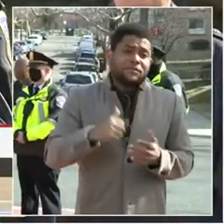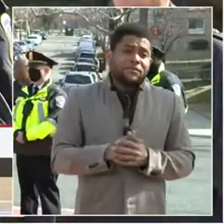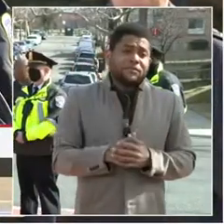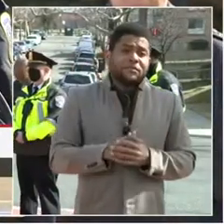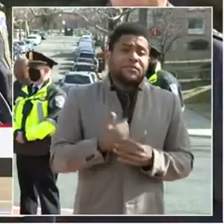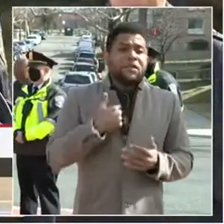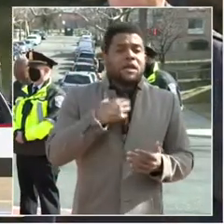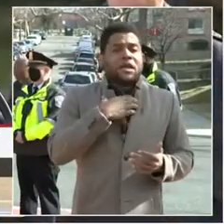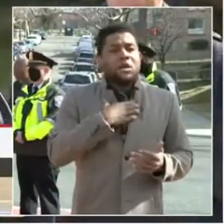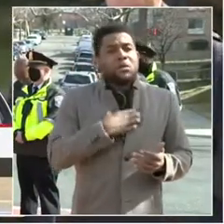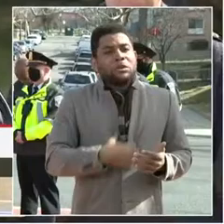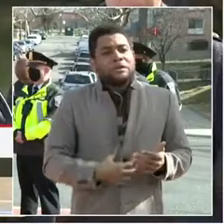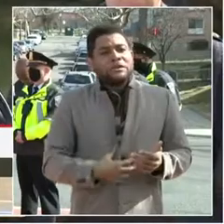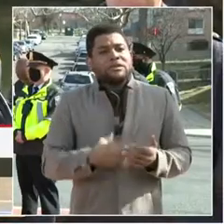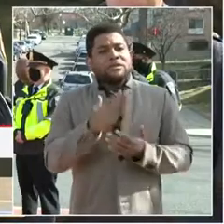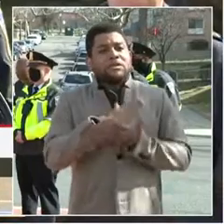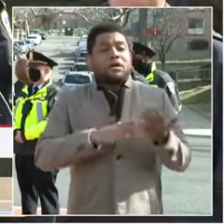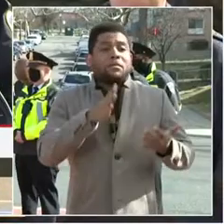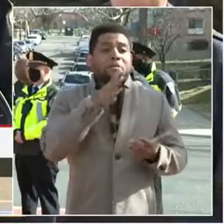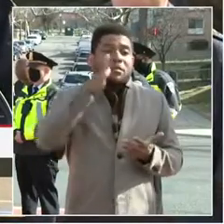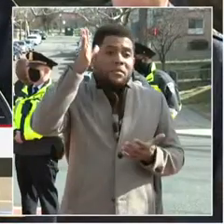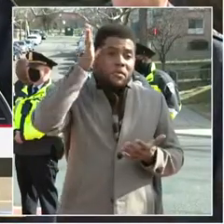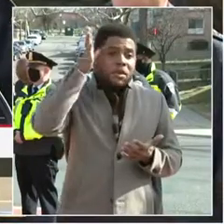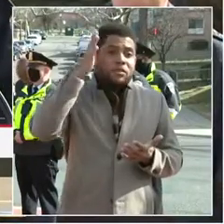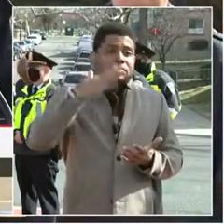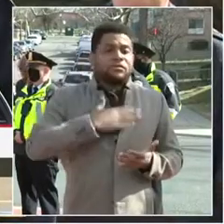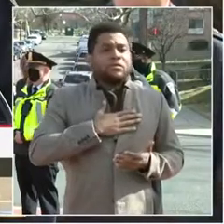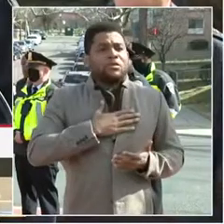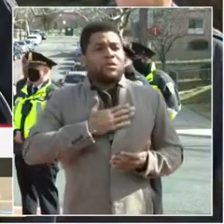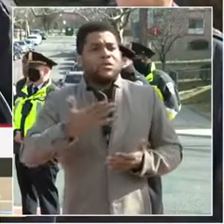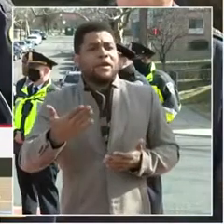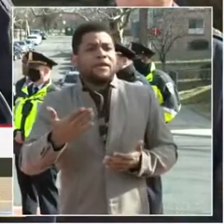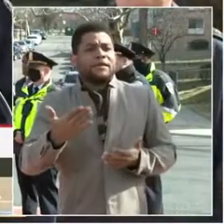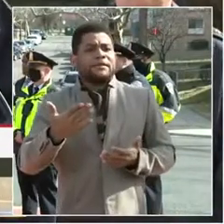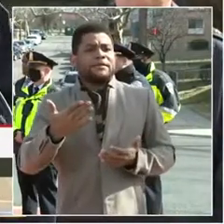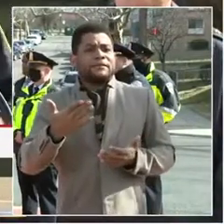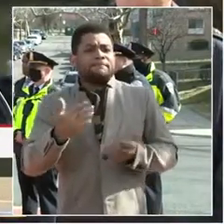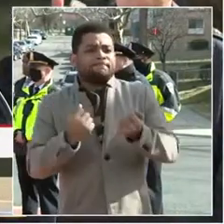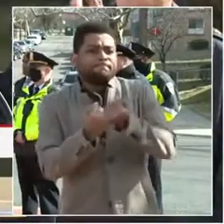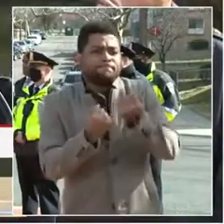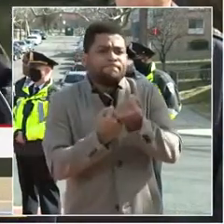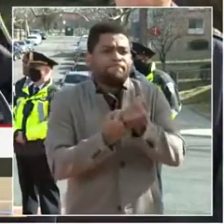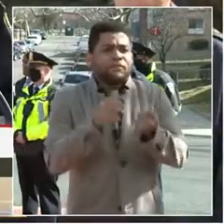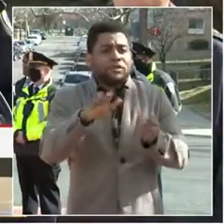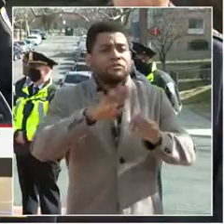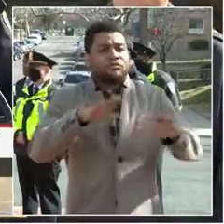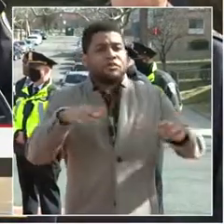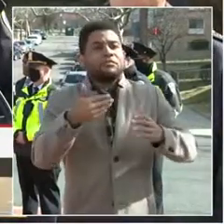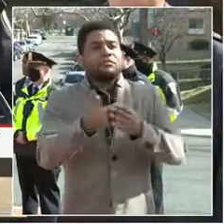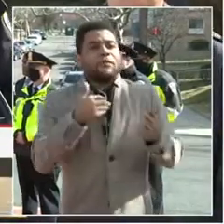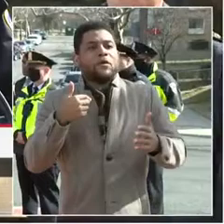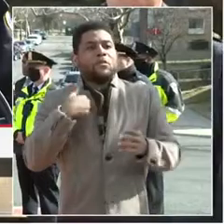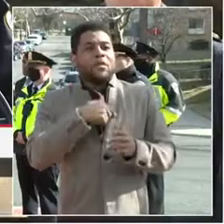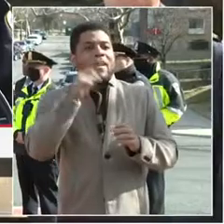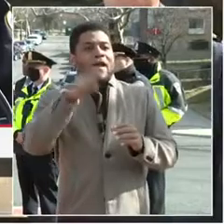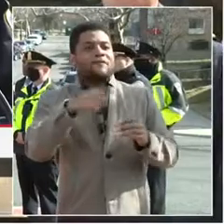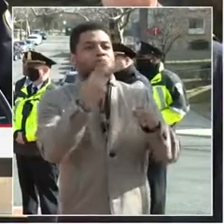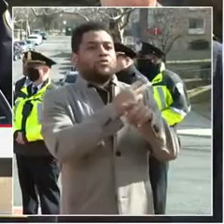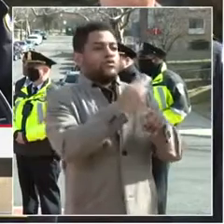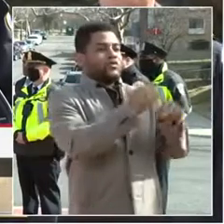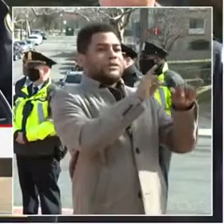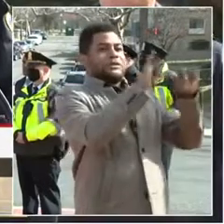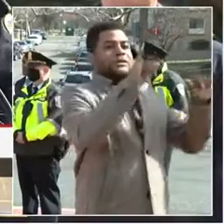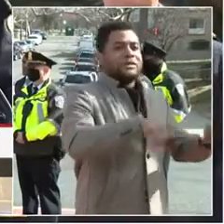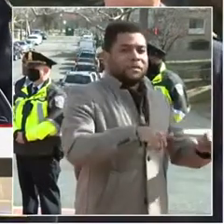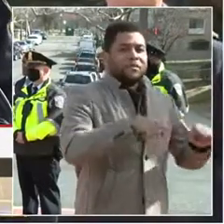could have some strong parents to get to their children before we got to get them system involved with all of this. I really wish